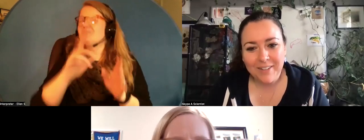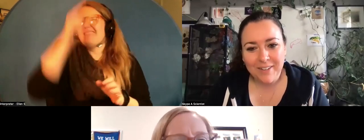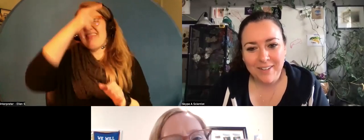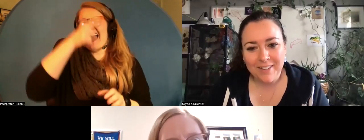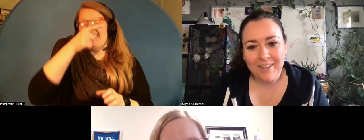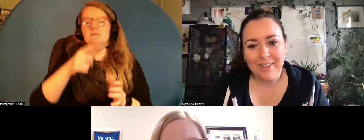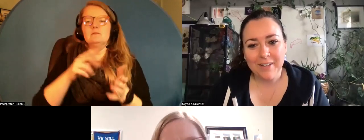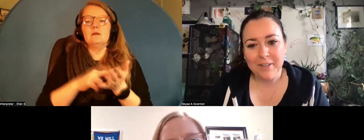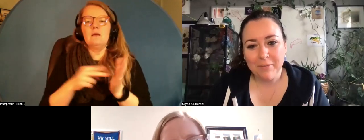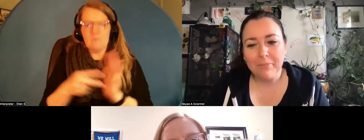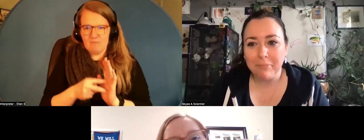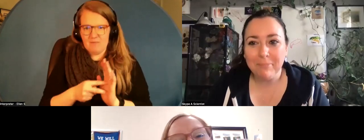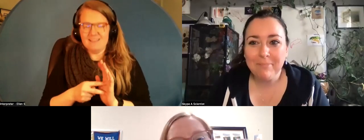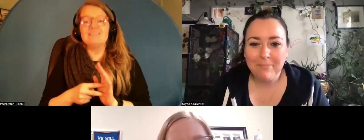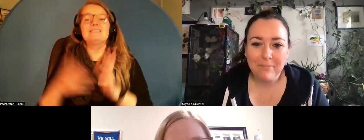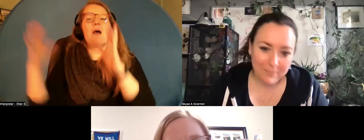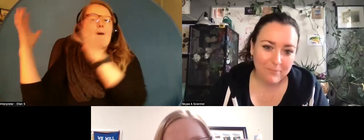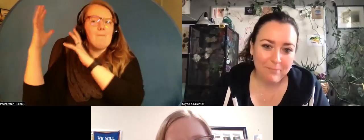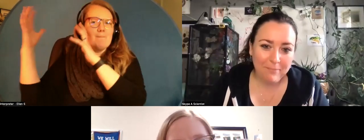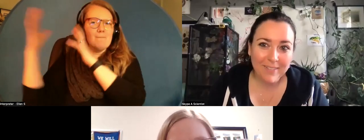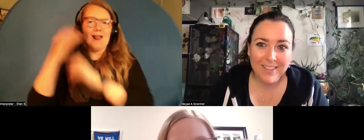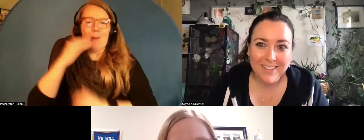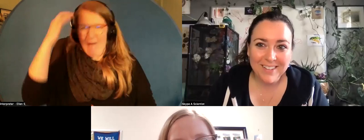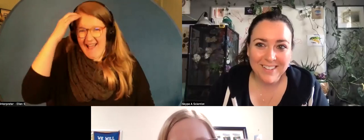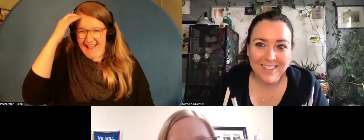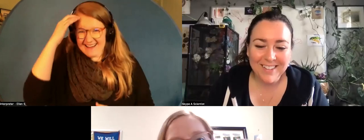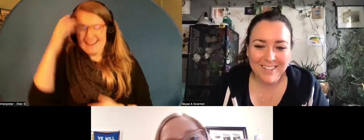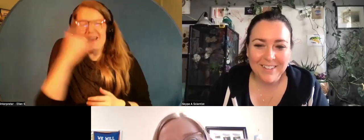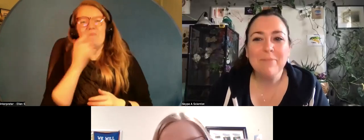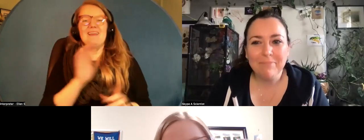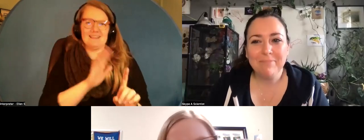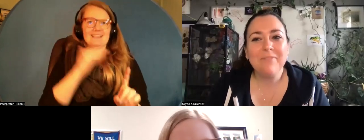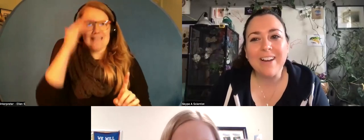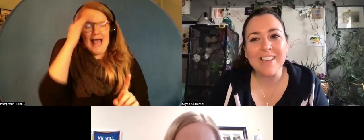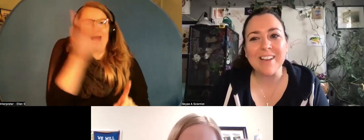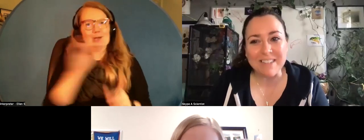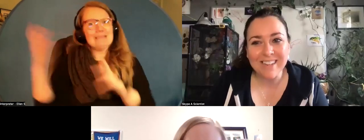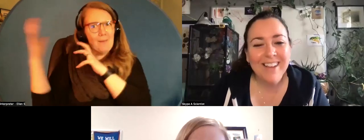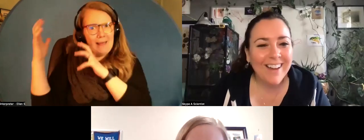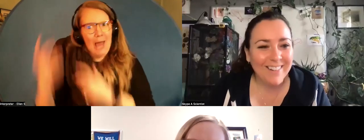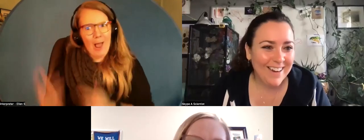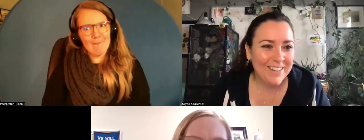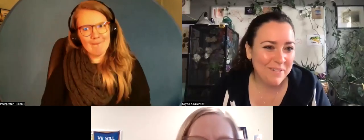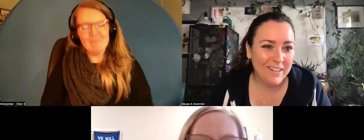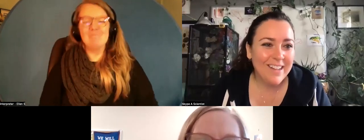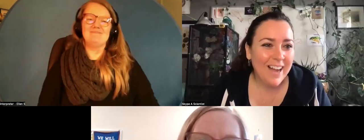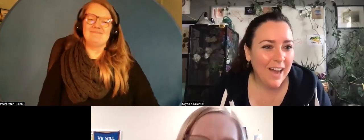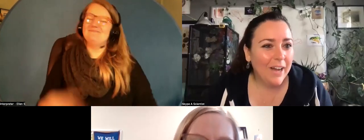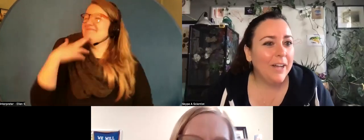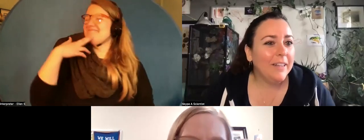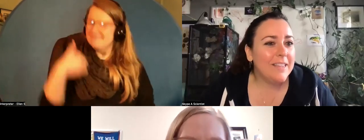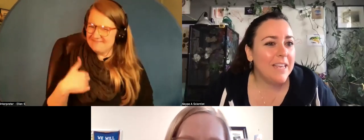Latin word that we made that basically translates to pillow head. Very cute. Okay. All right,